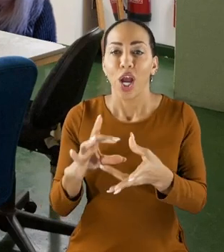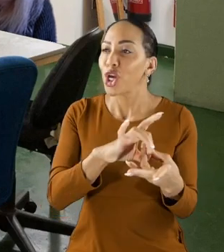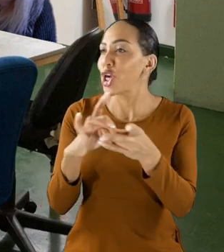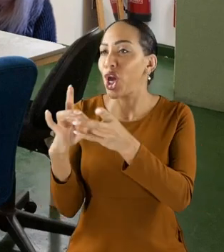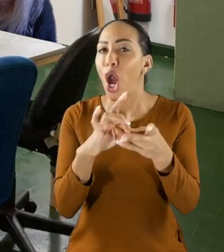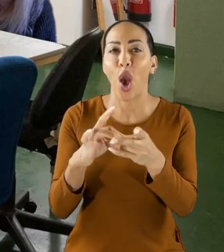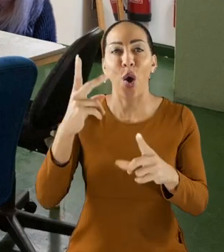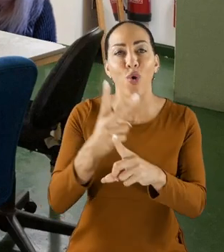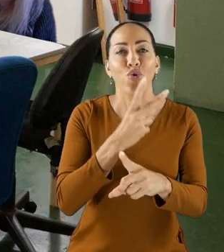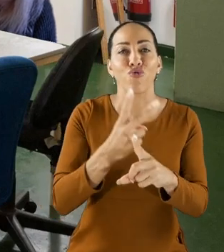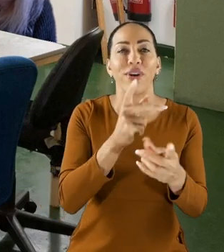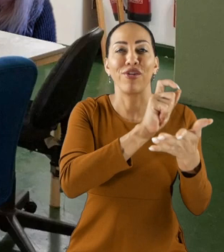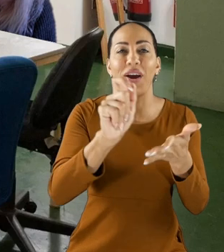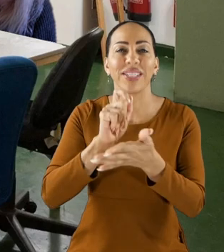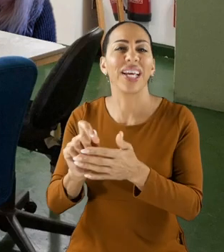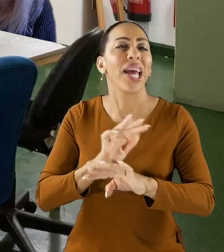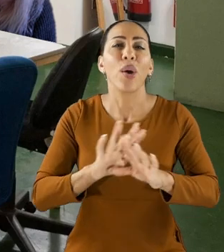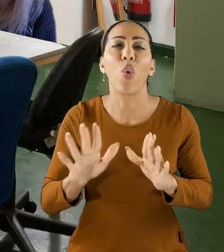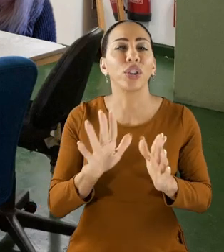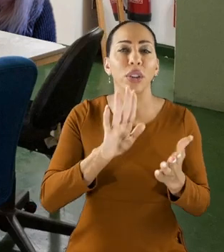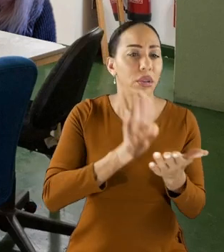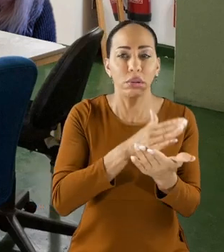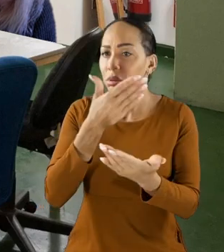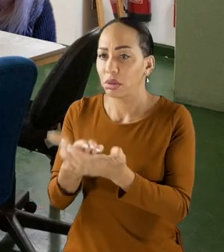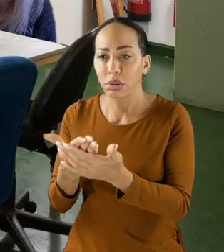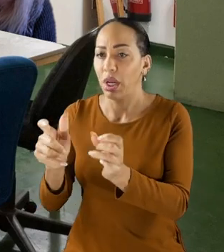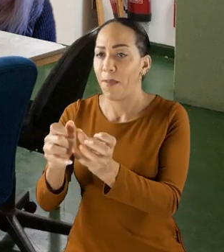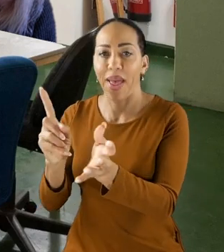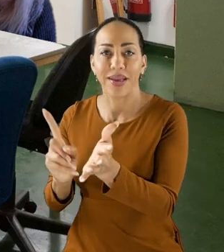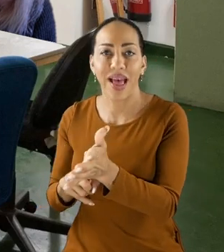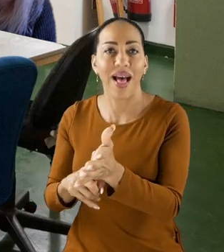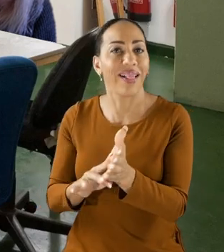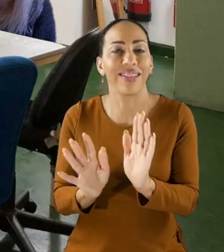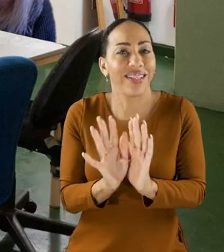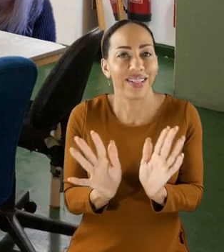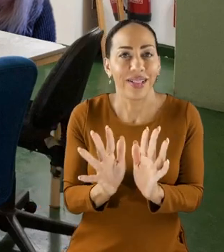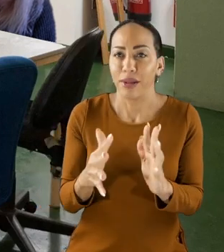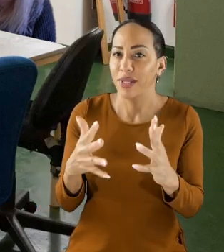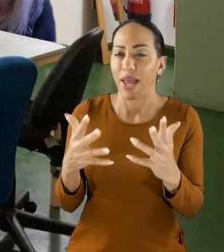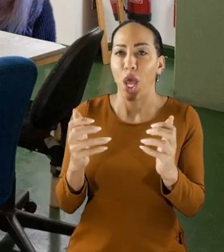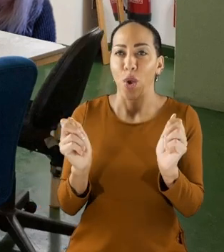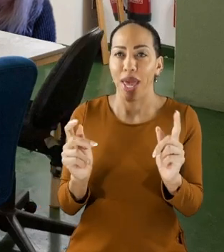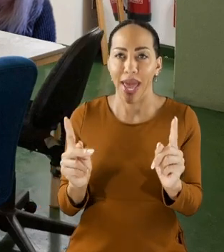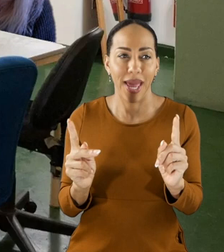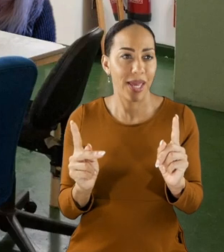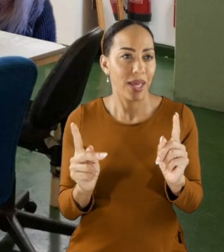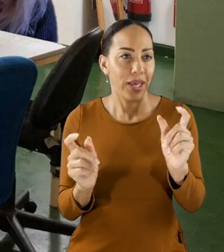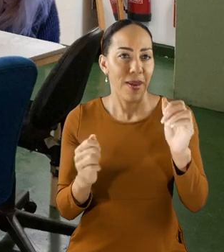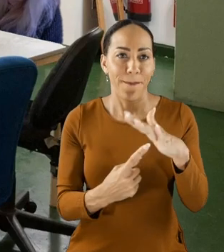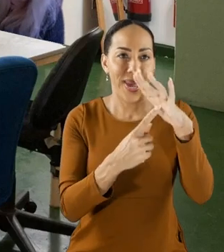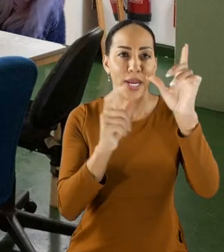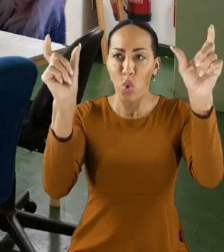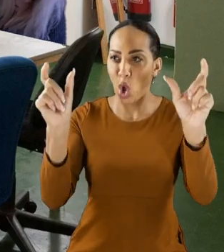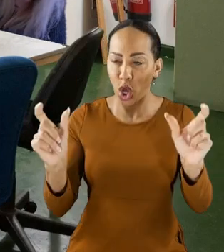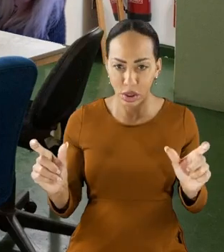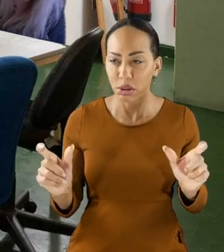a co-rewriting. It was no longer a process of translating my script into BSL. It was a case of how do we now write a